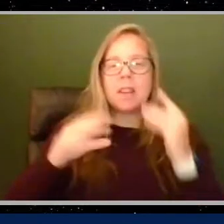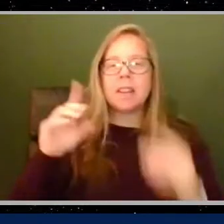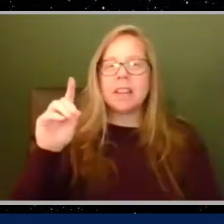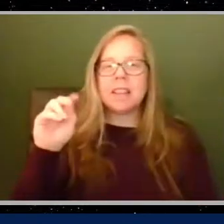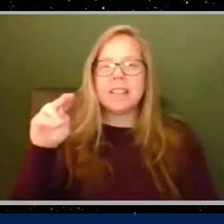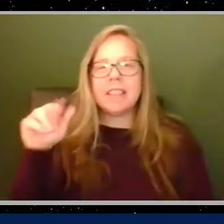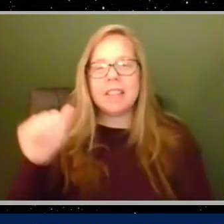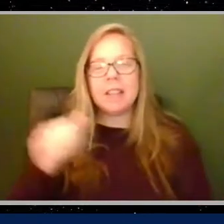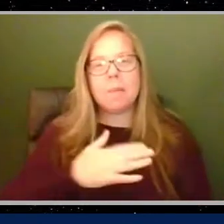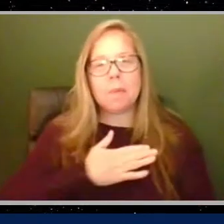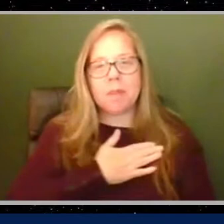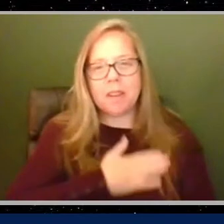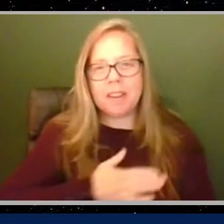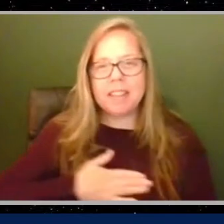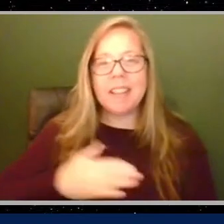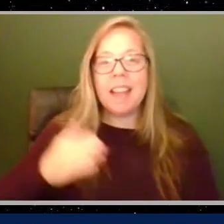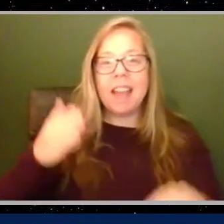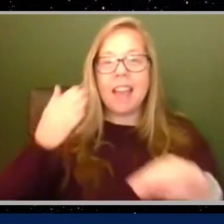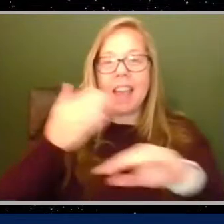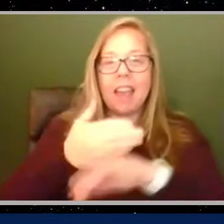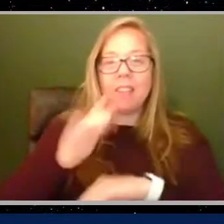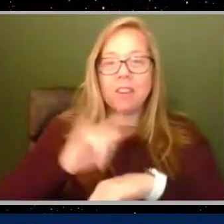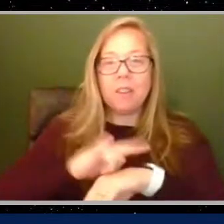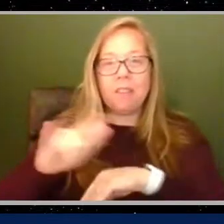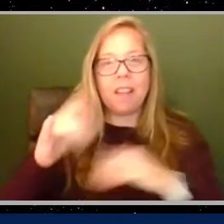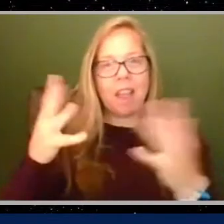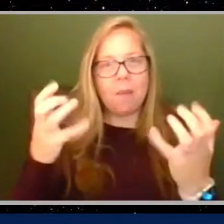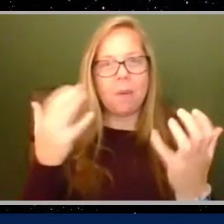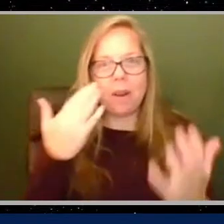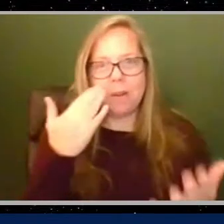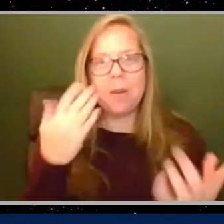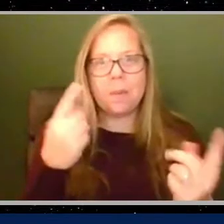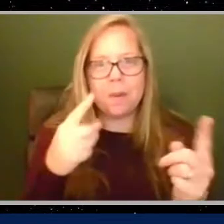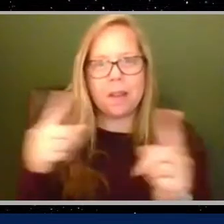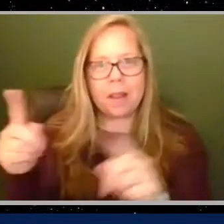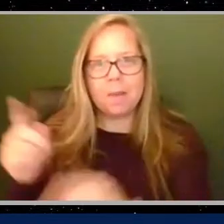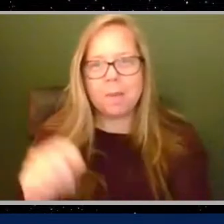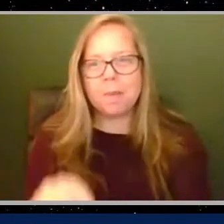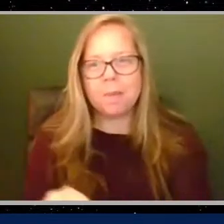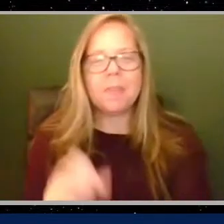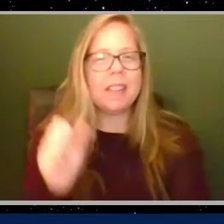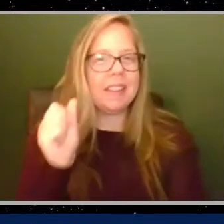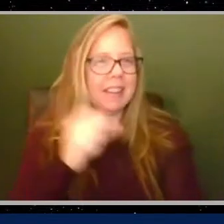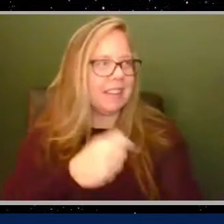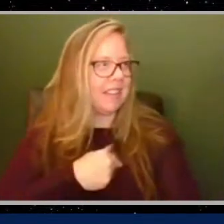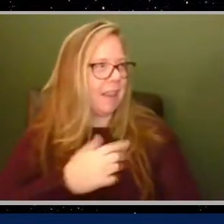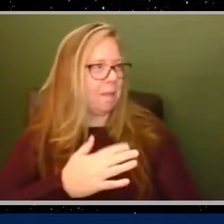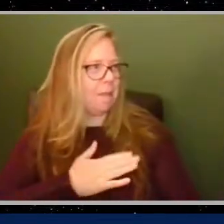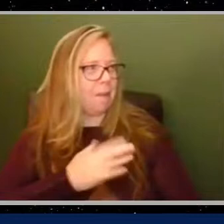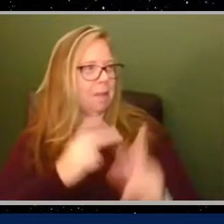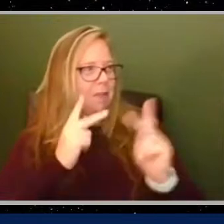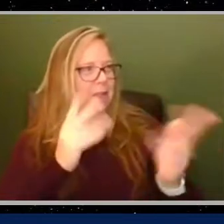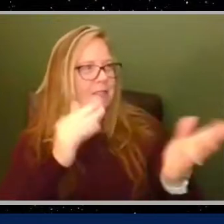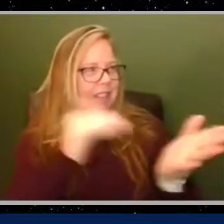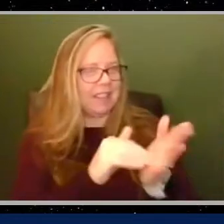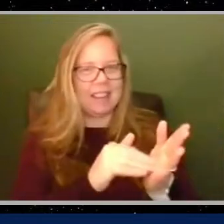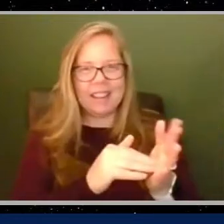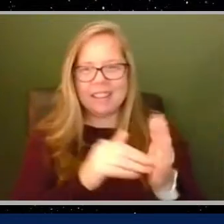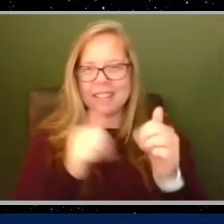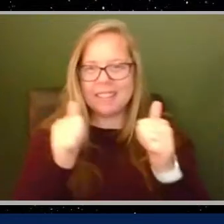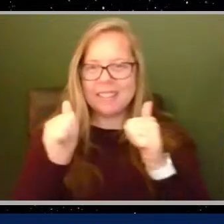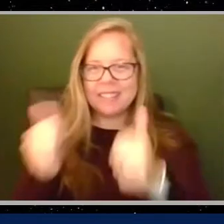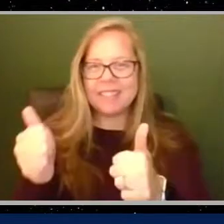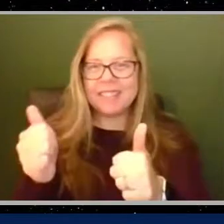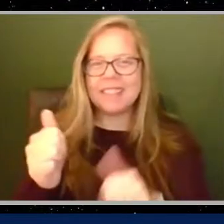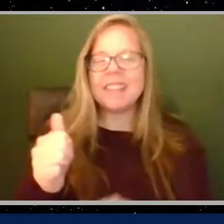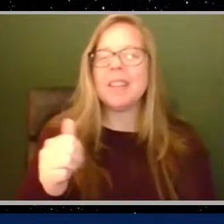hear from you after your flight. Yes, I would be glad to come back. Me too. It would be